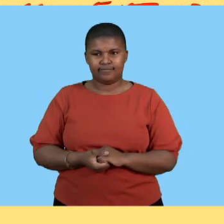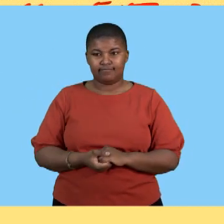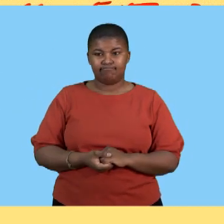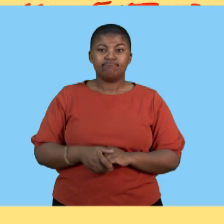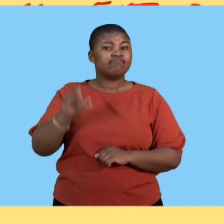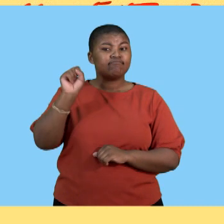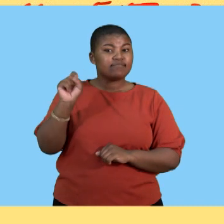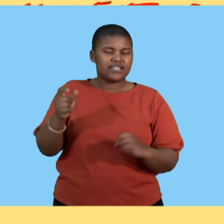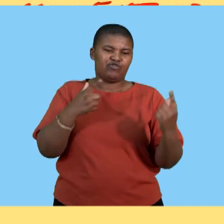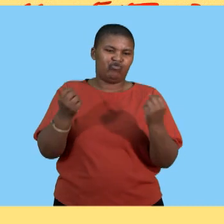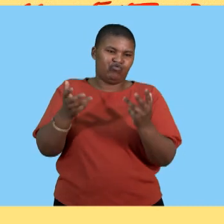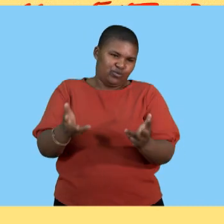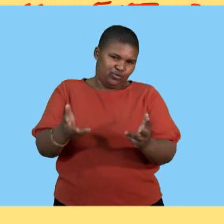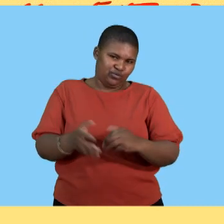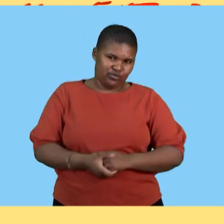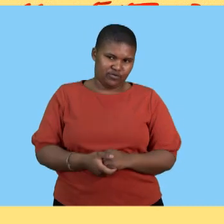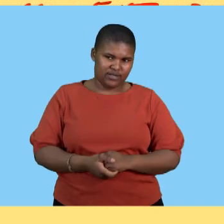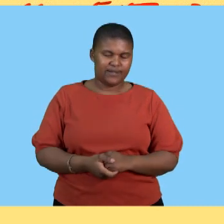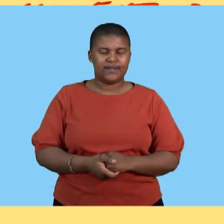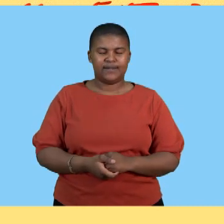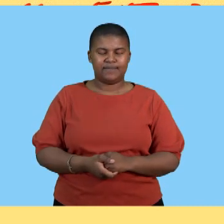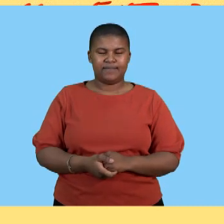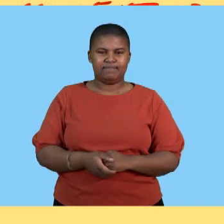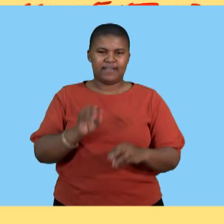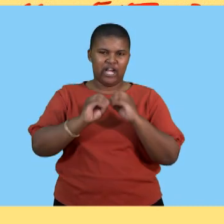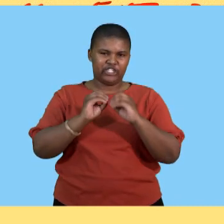21,600. That is how you do this